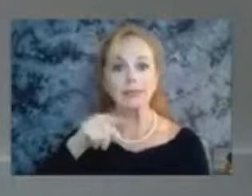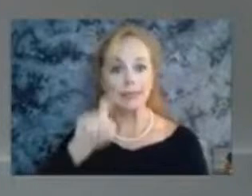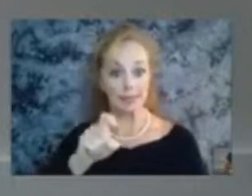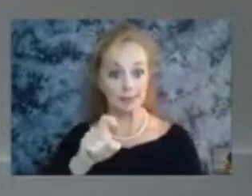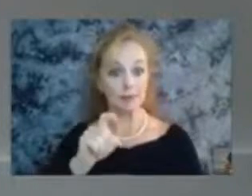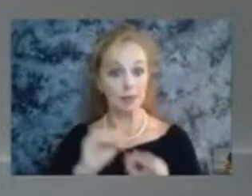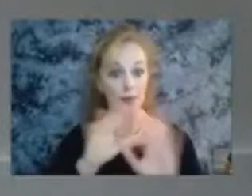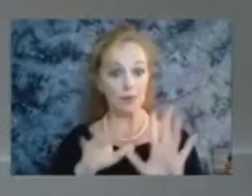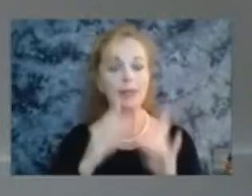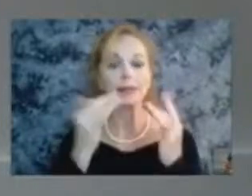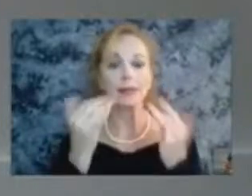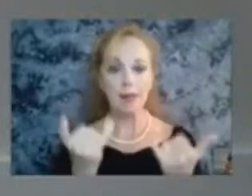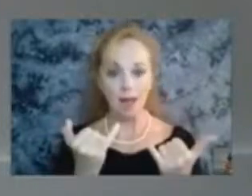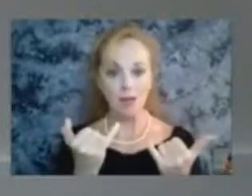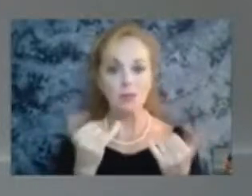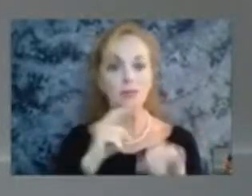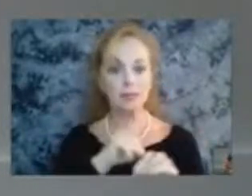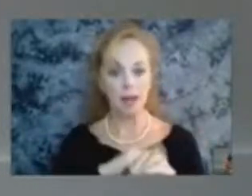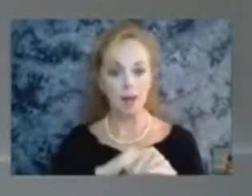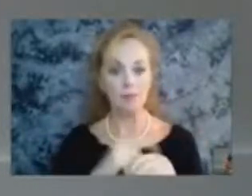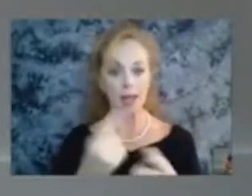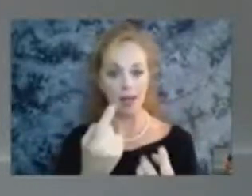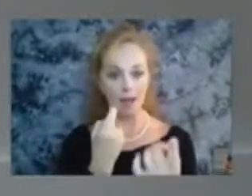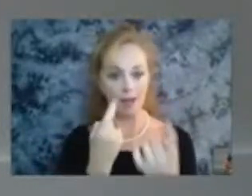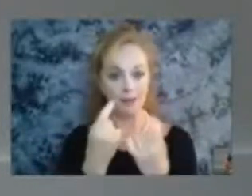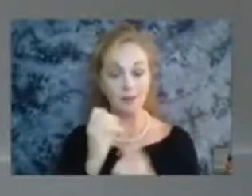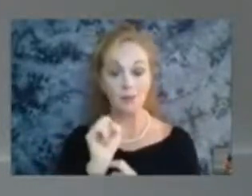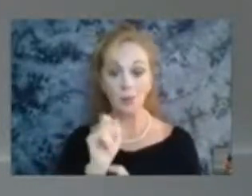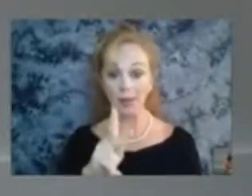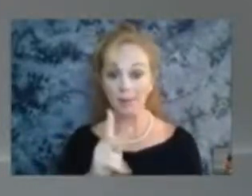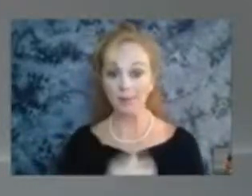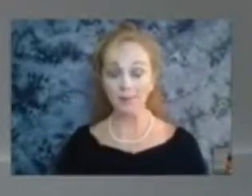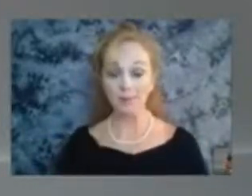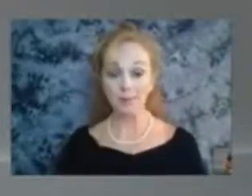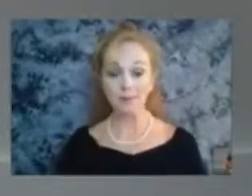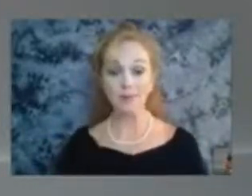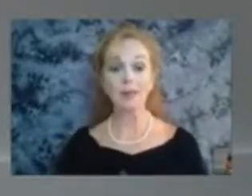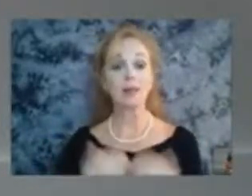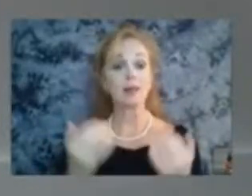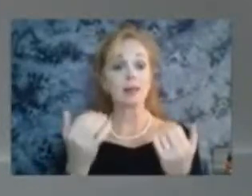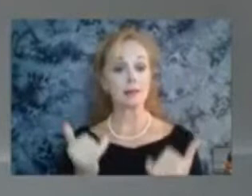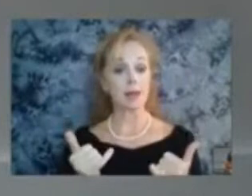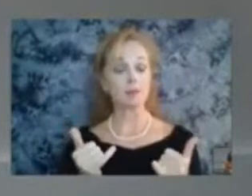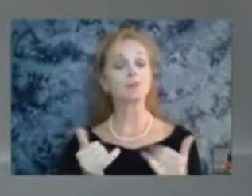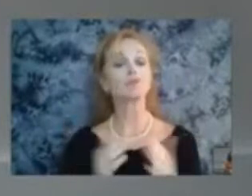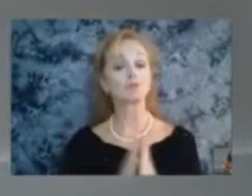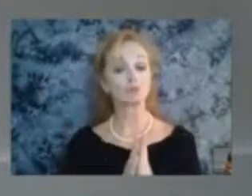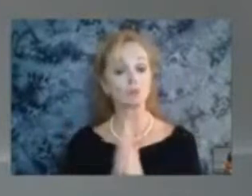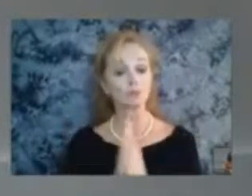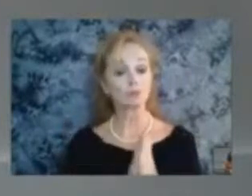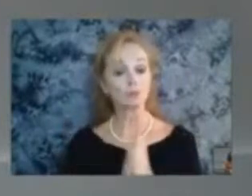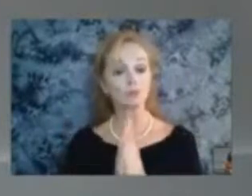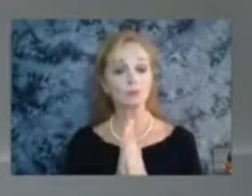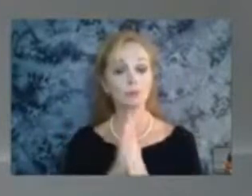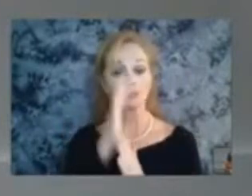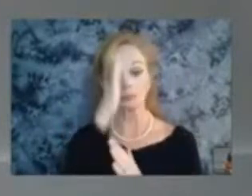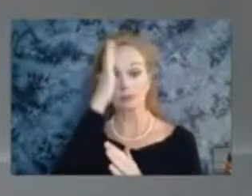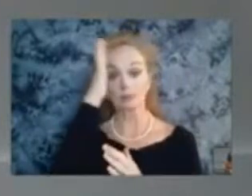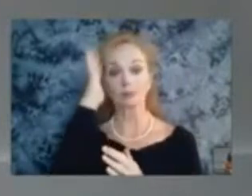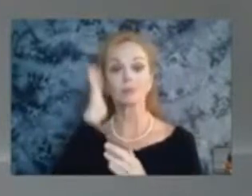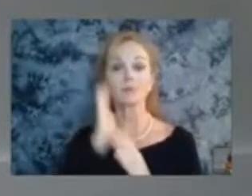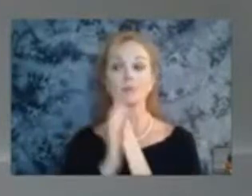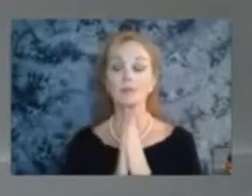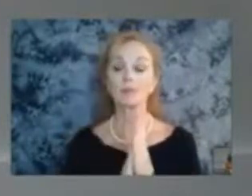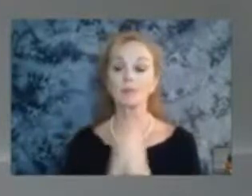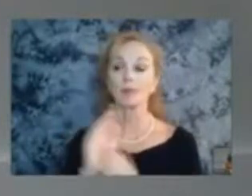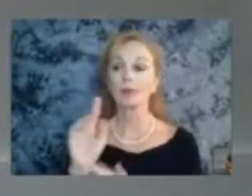to ask. So with that in mind, I'm going to go first to the board members that are